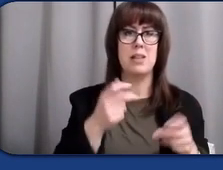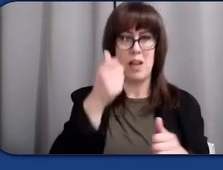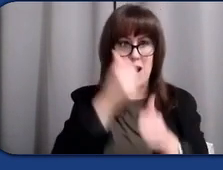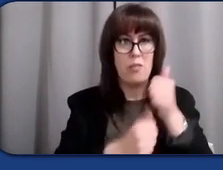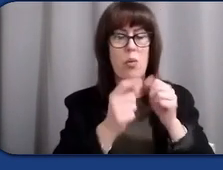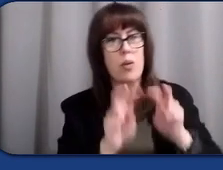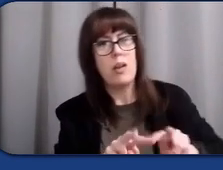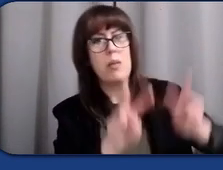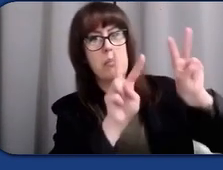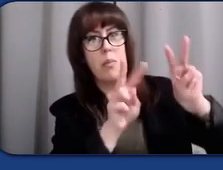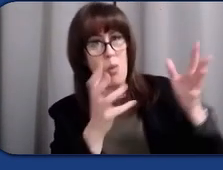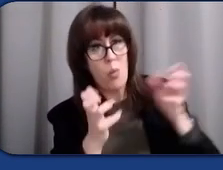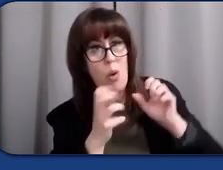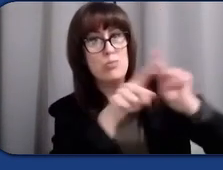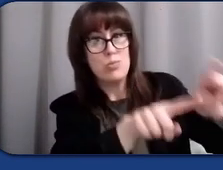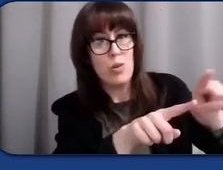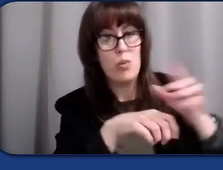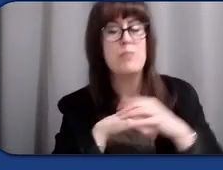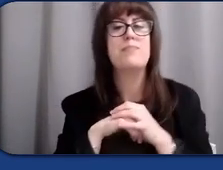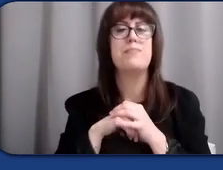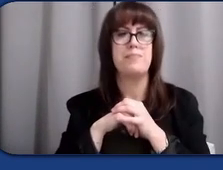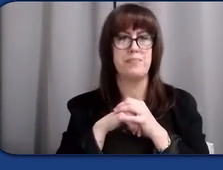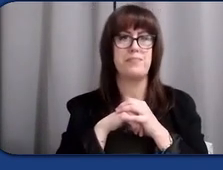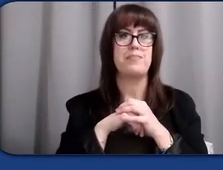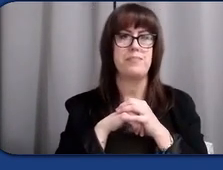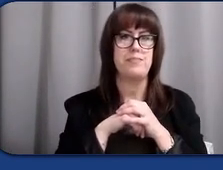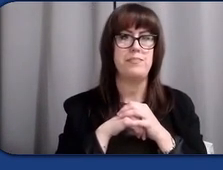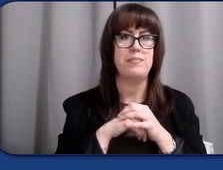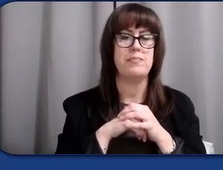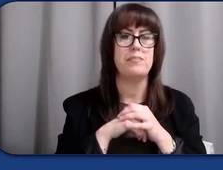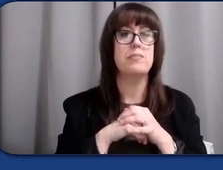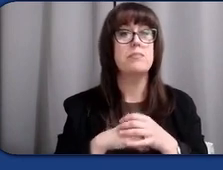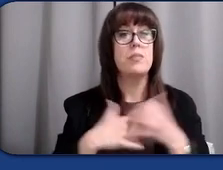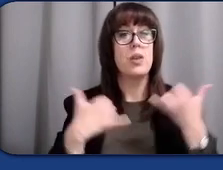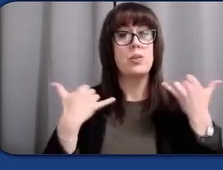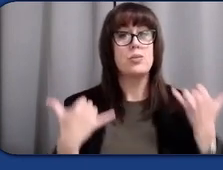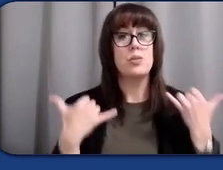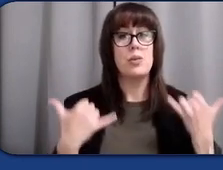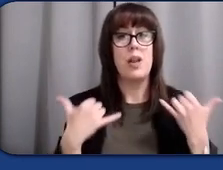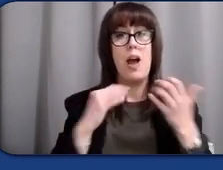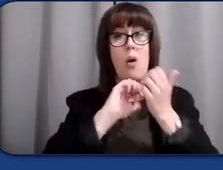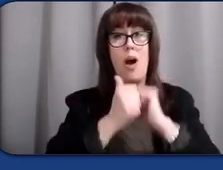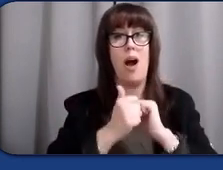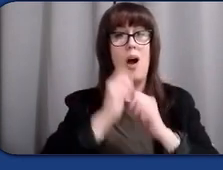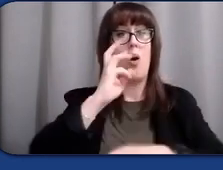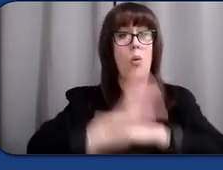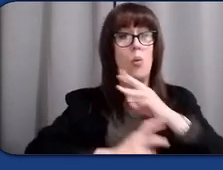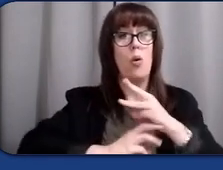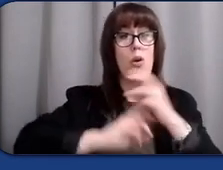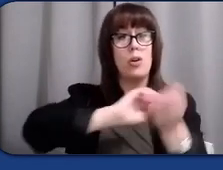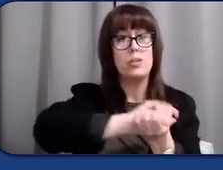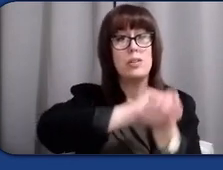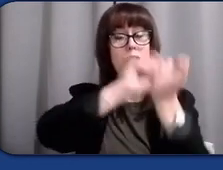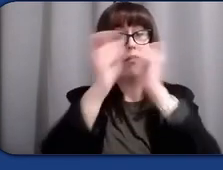looking at the way the world evolves, we always know that children are the